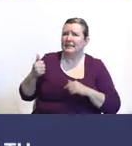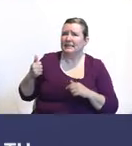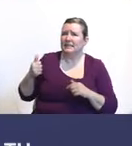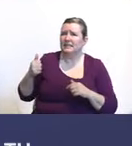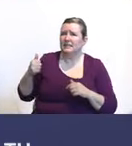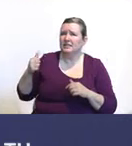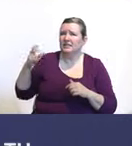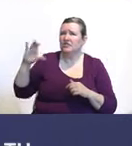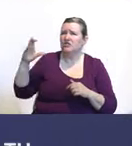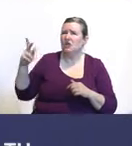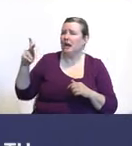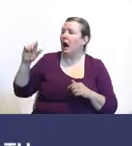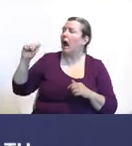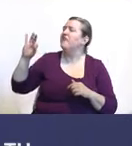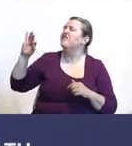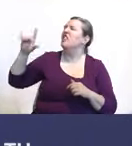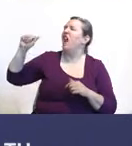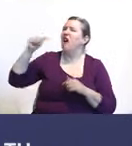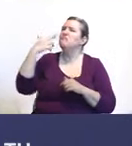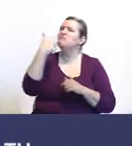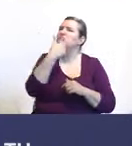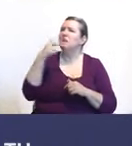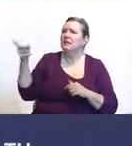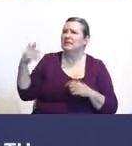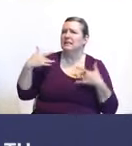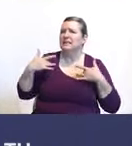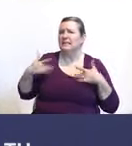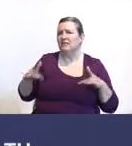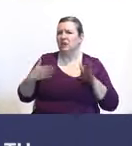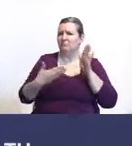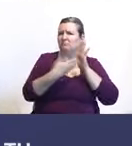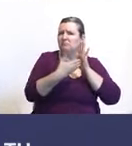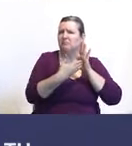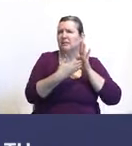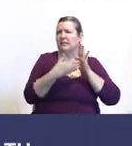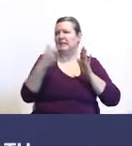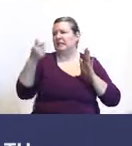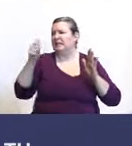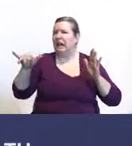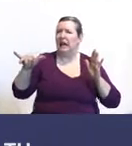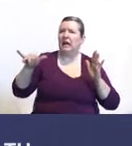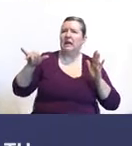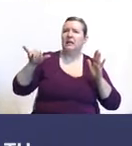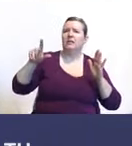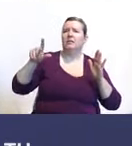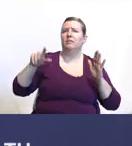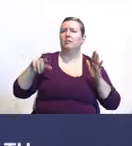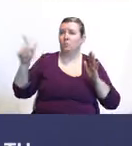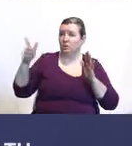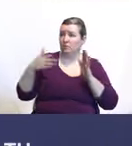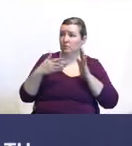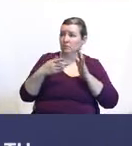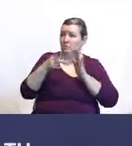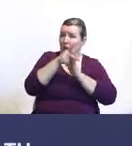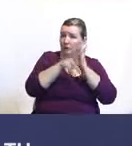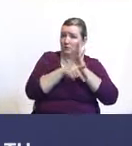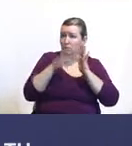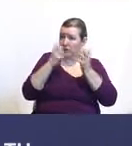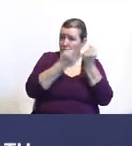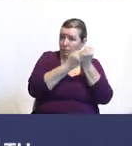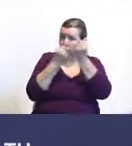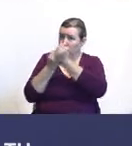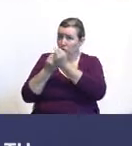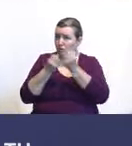Would you consider using your power over the Turnpike Authority to do anything about it? Do you plan on taking sides in either of the potential head-to-head state